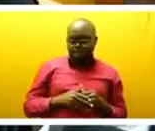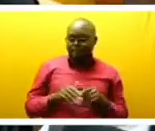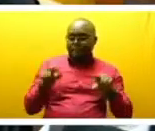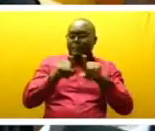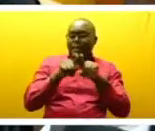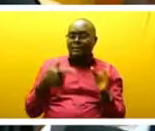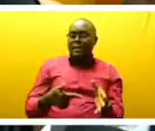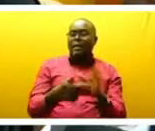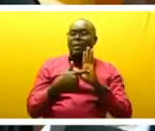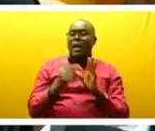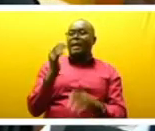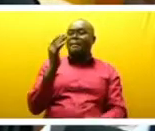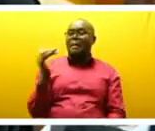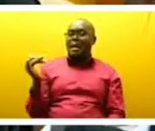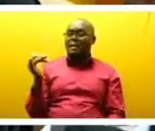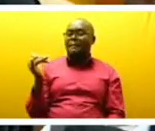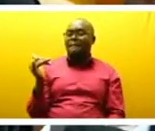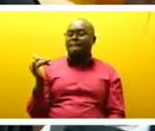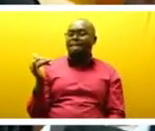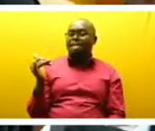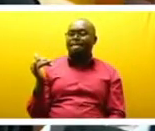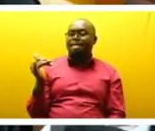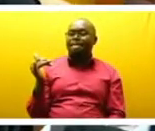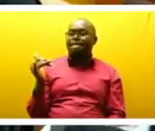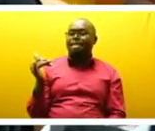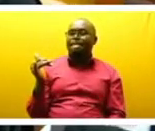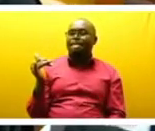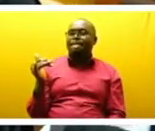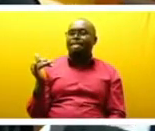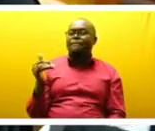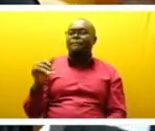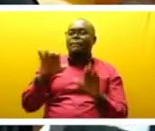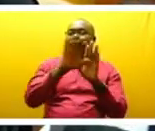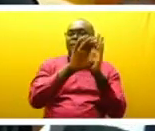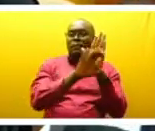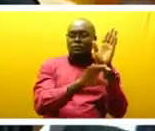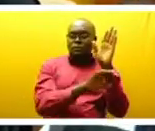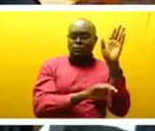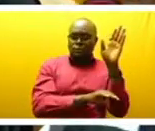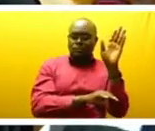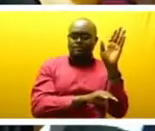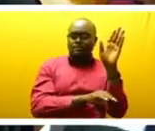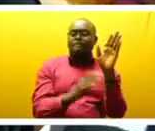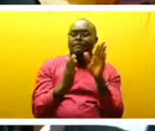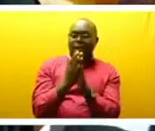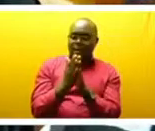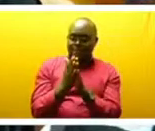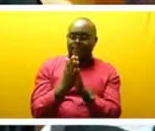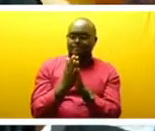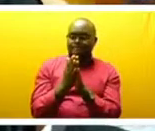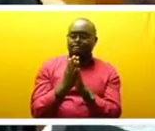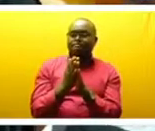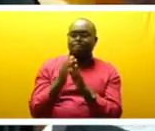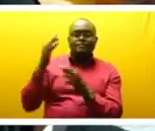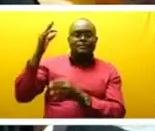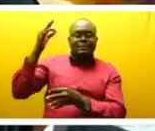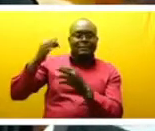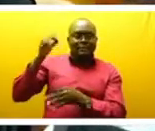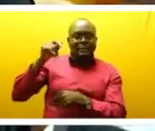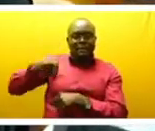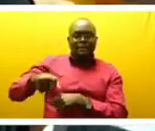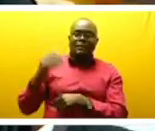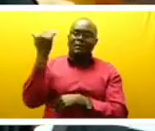required by the Constitution and as determined by this court